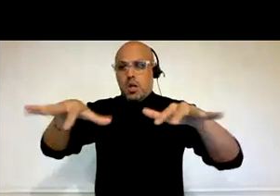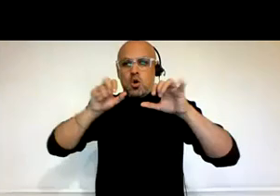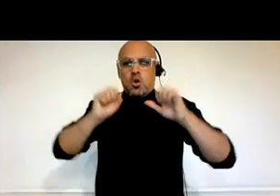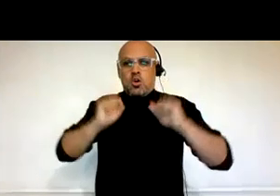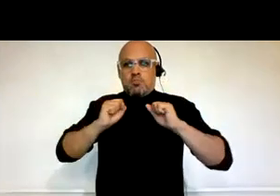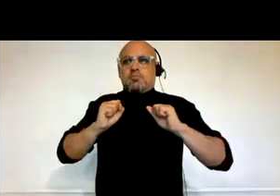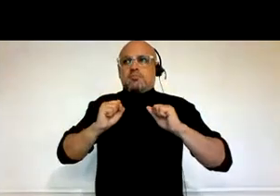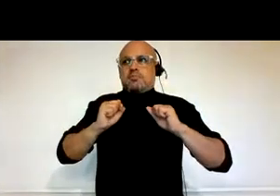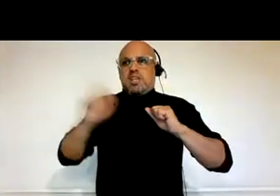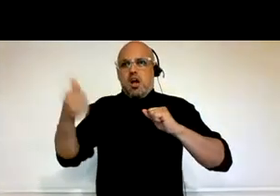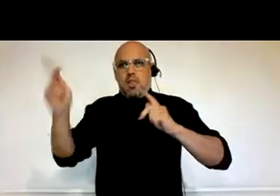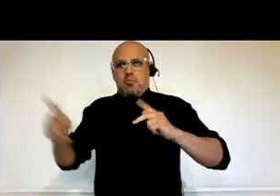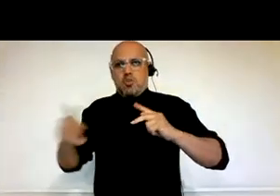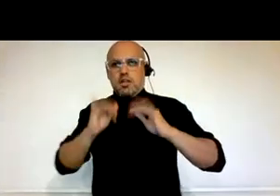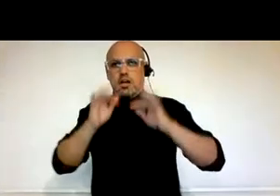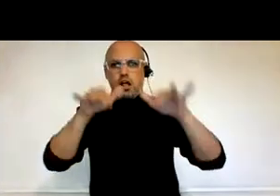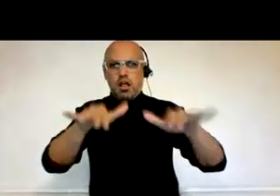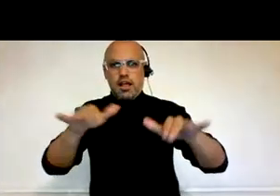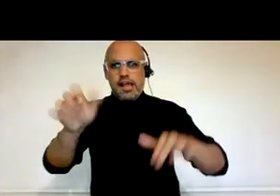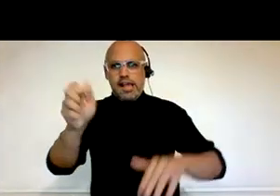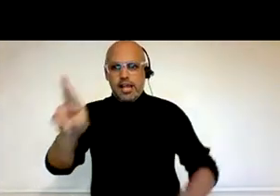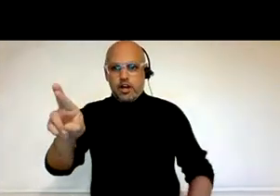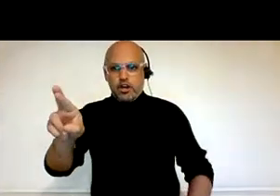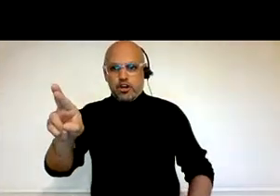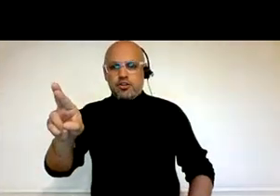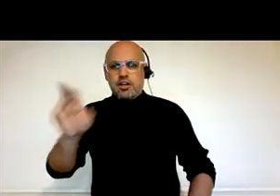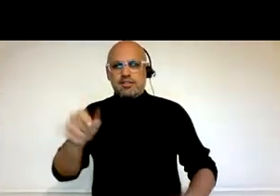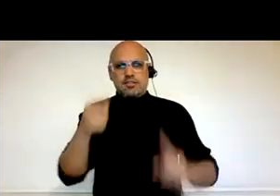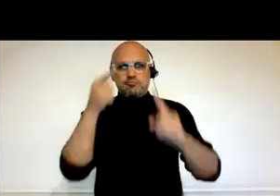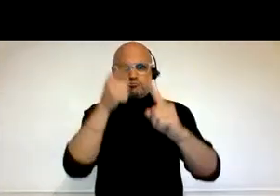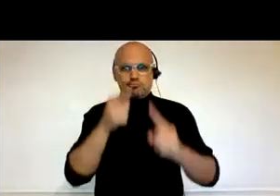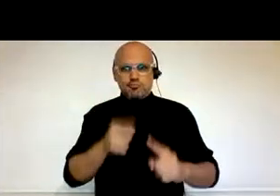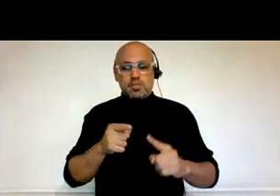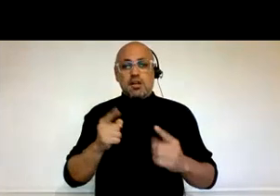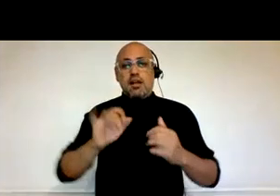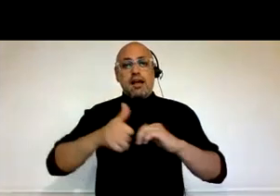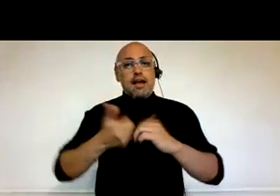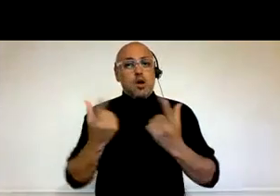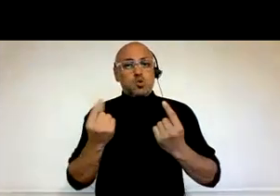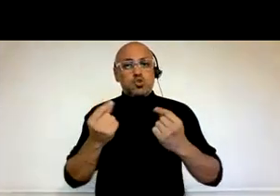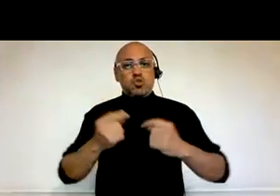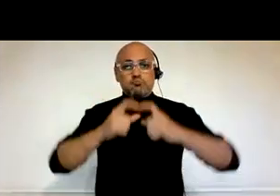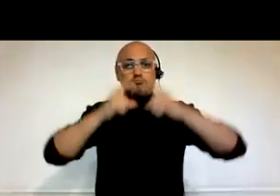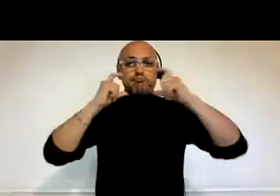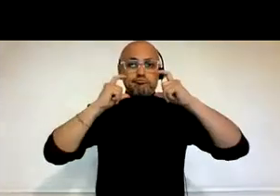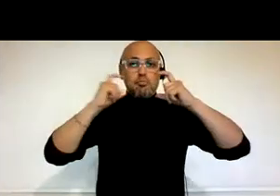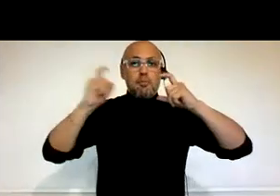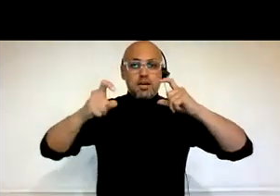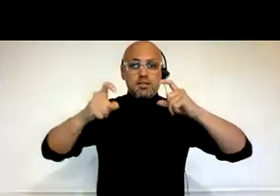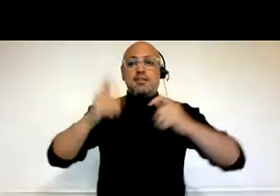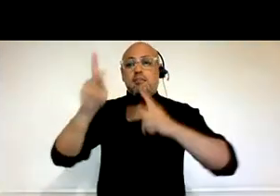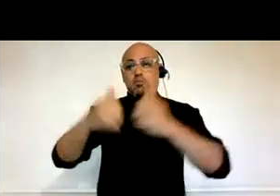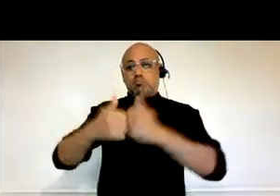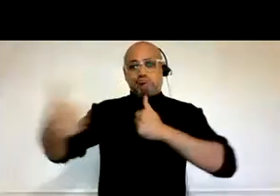those are our main functions. And we do that by having everyone wear masks. We do that by trying to keep people apart, 6 feet